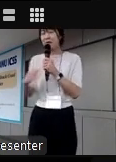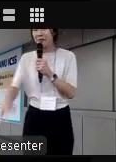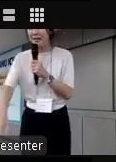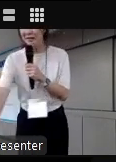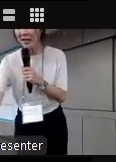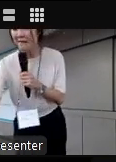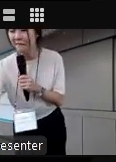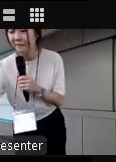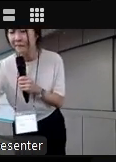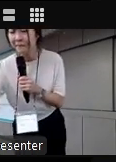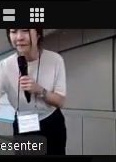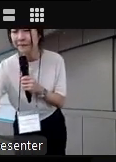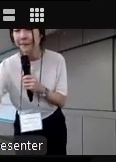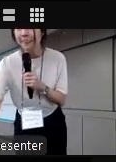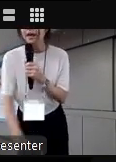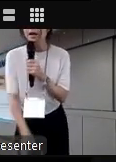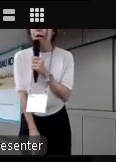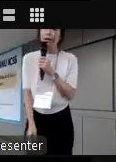you enjoy.